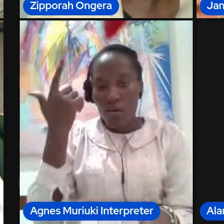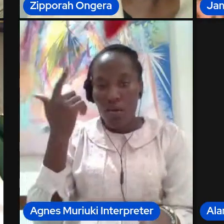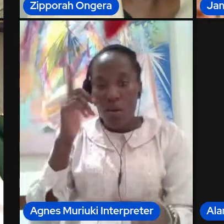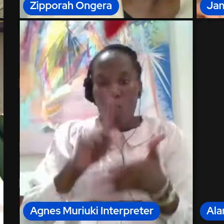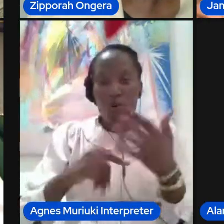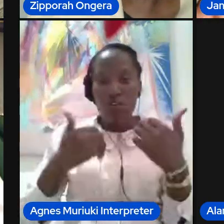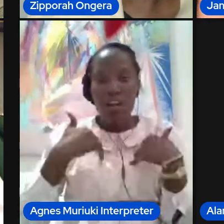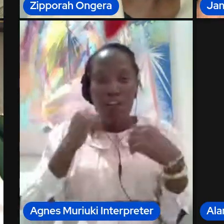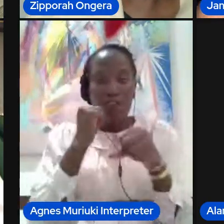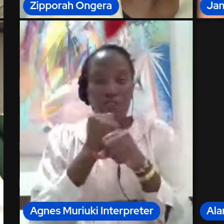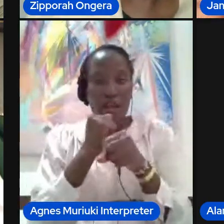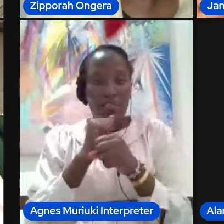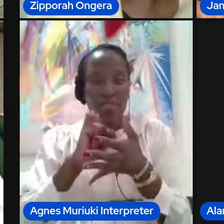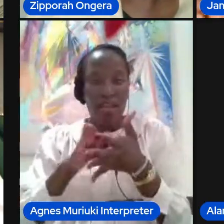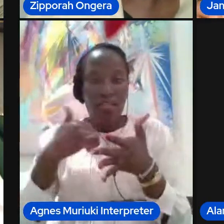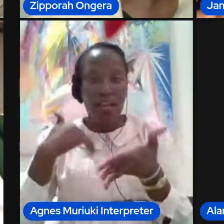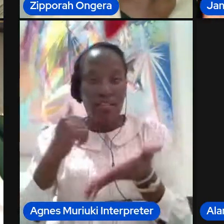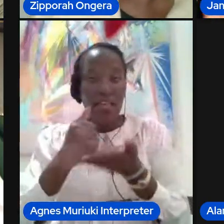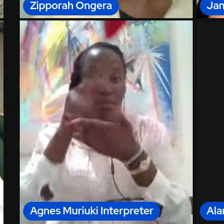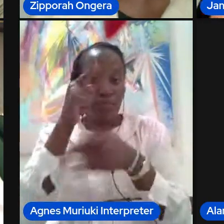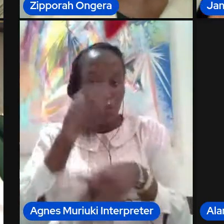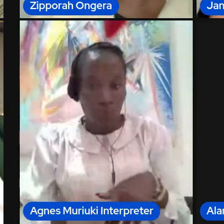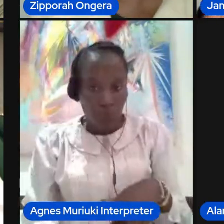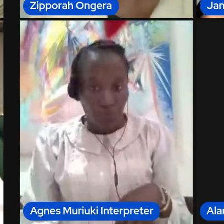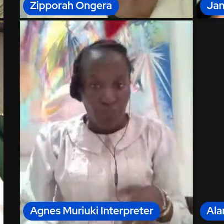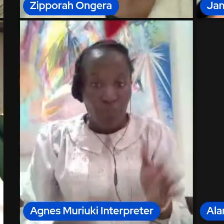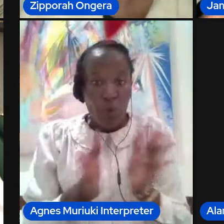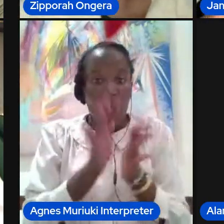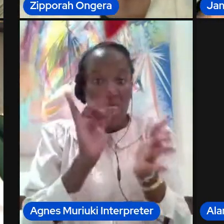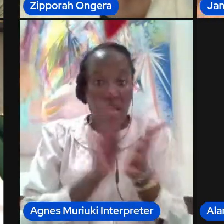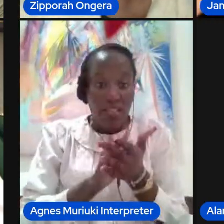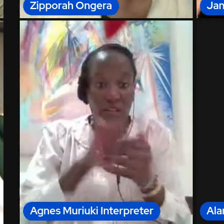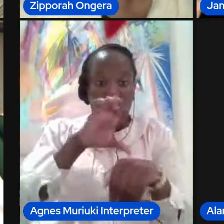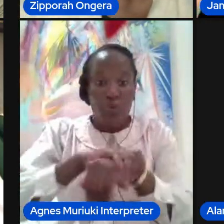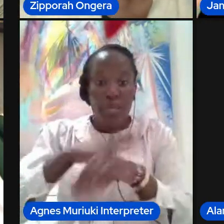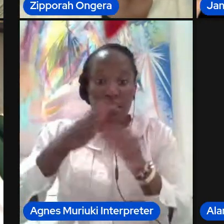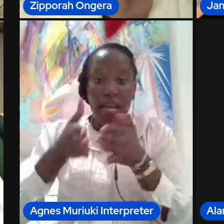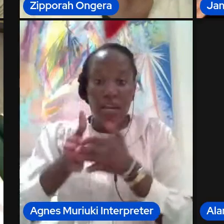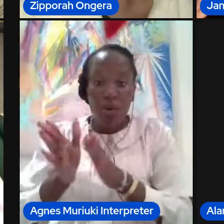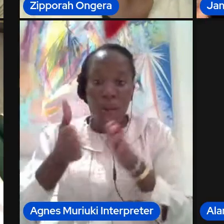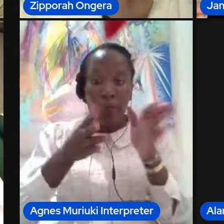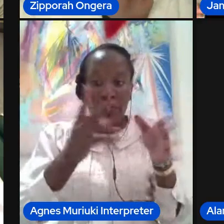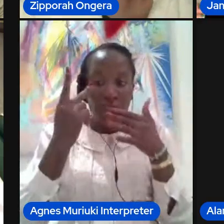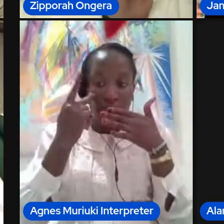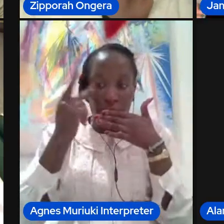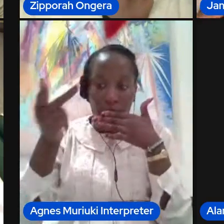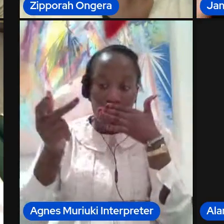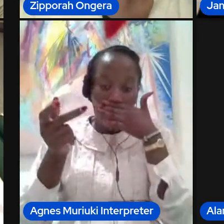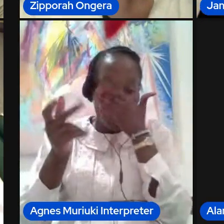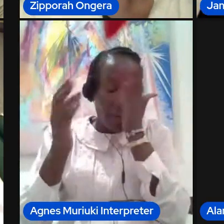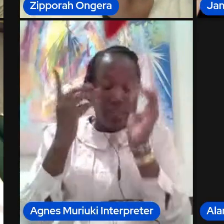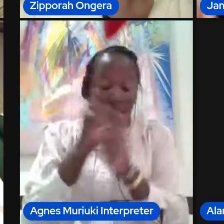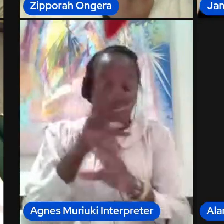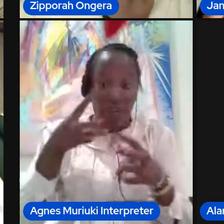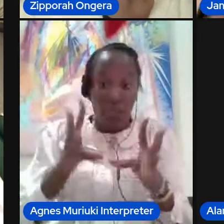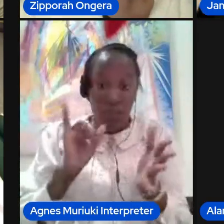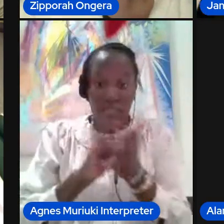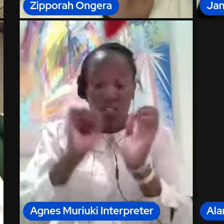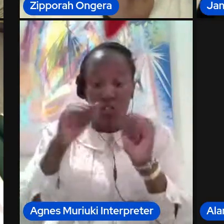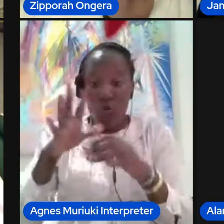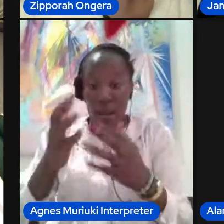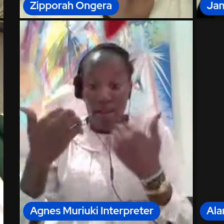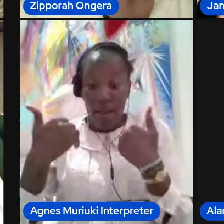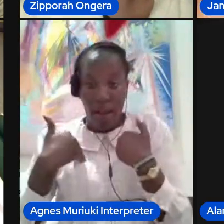is the conversation. And through that conversation, it will give you a chance to see different ways you can approach your content, or even come up with